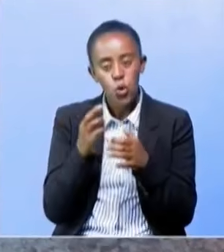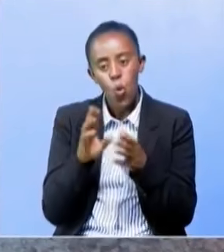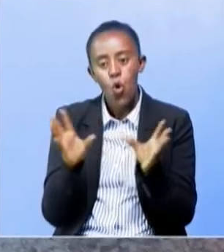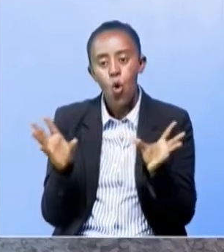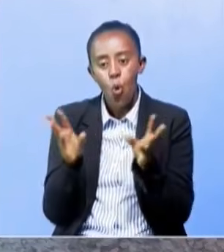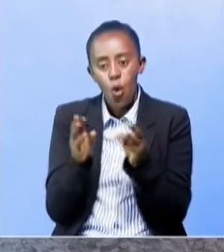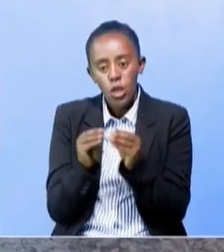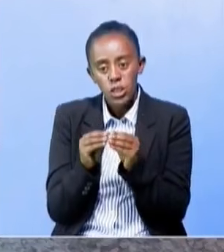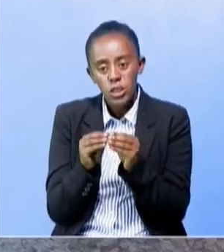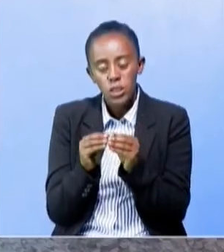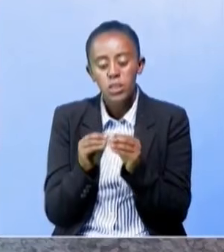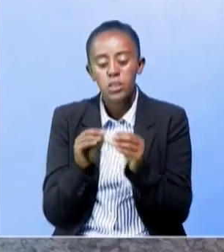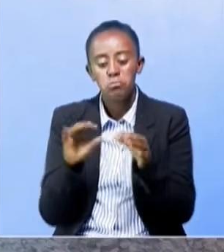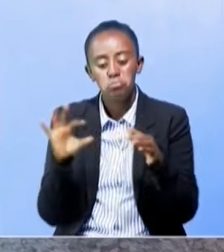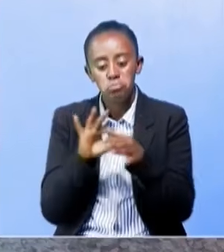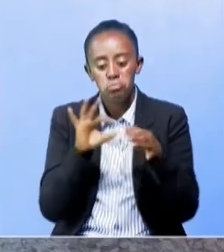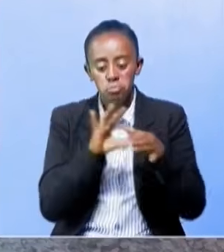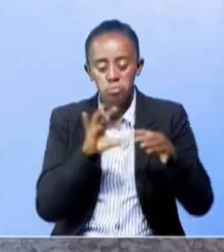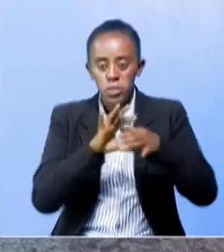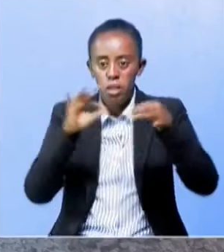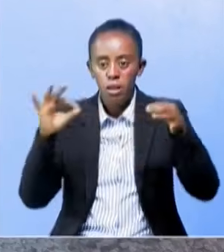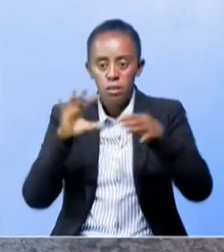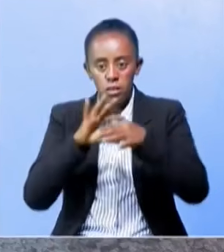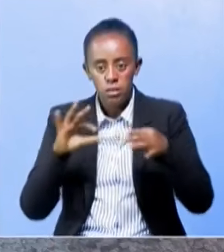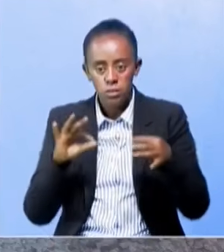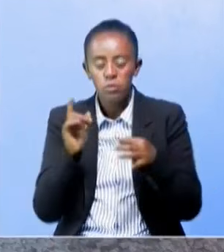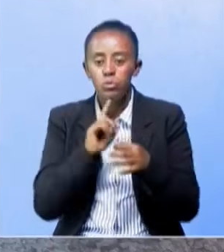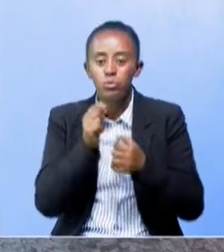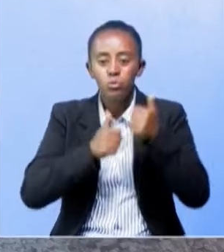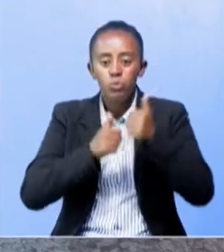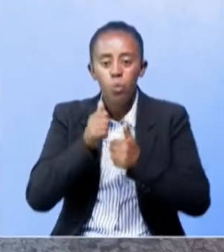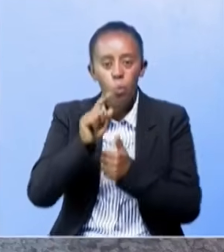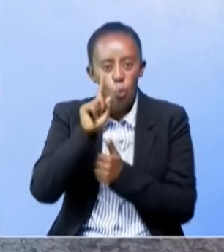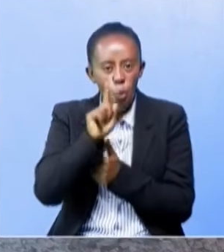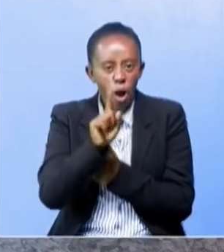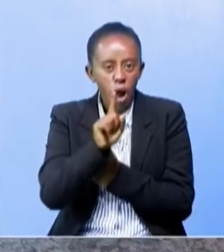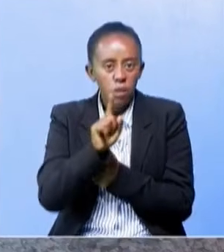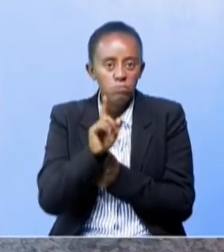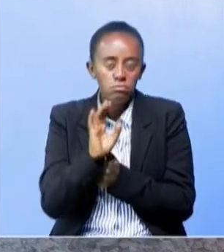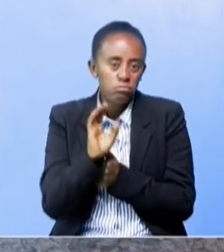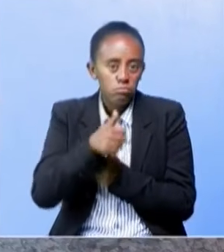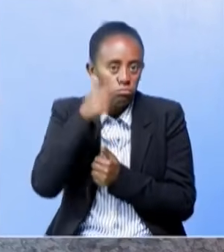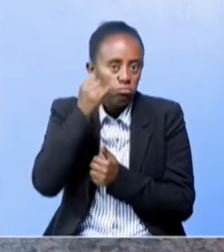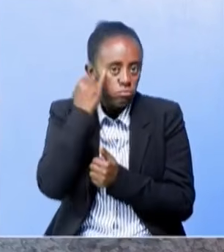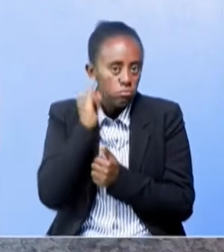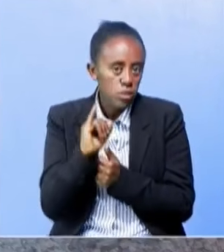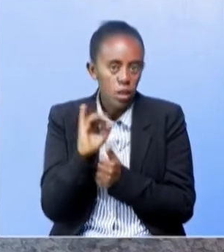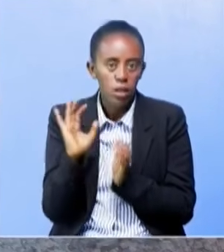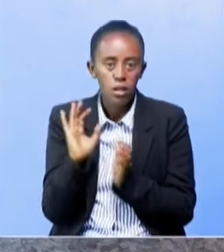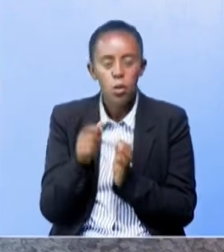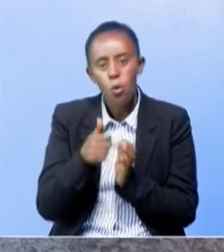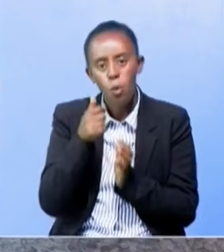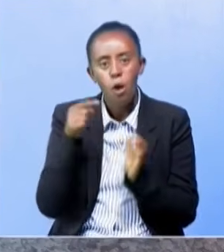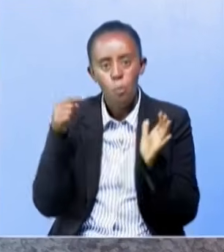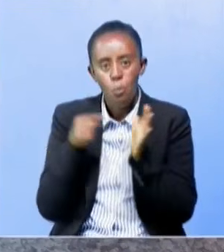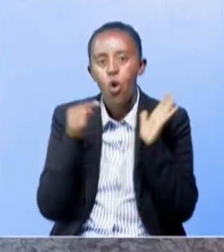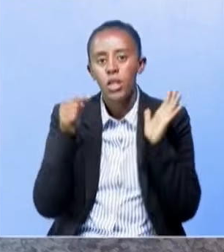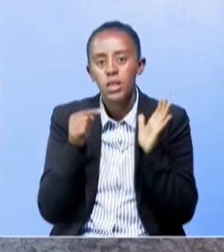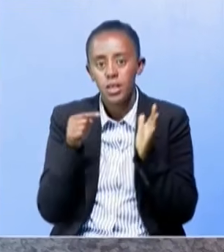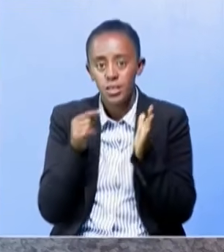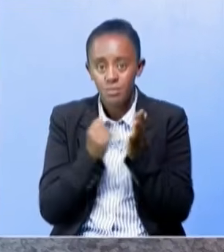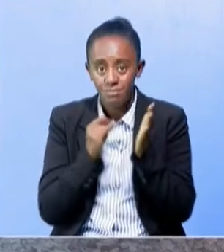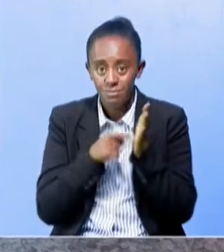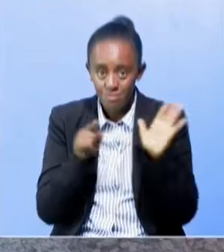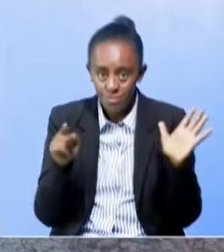collection of related sentences which talks about one main idea or one point. Is it